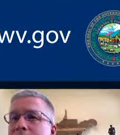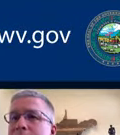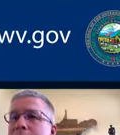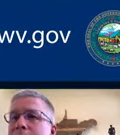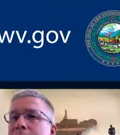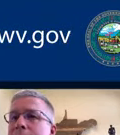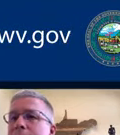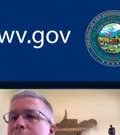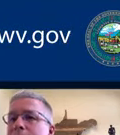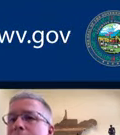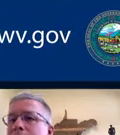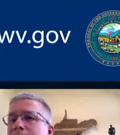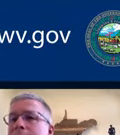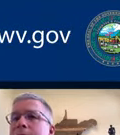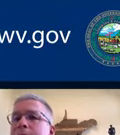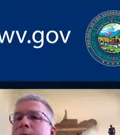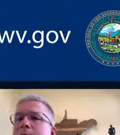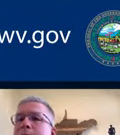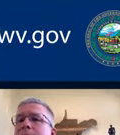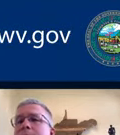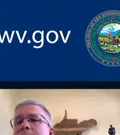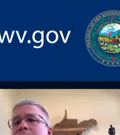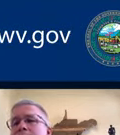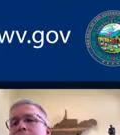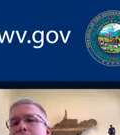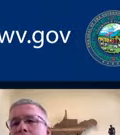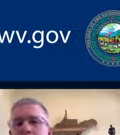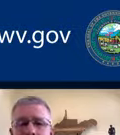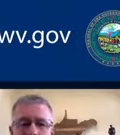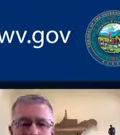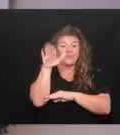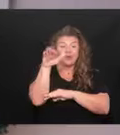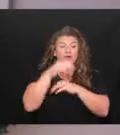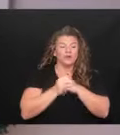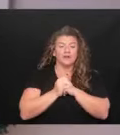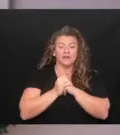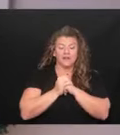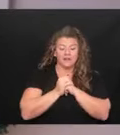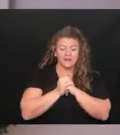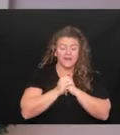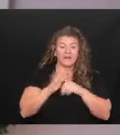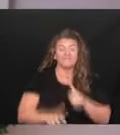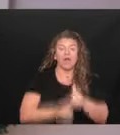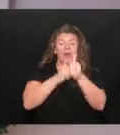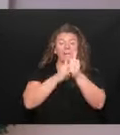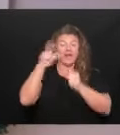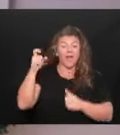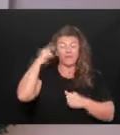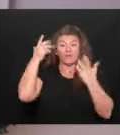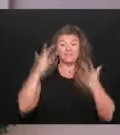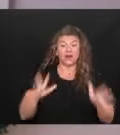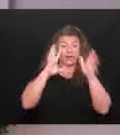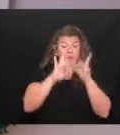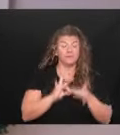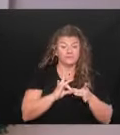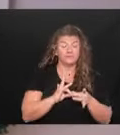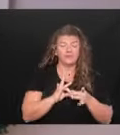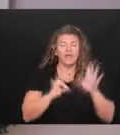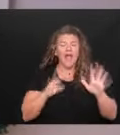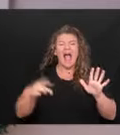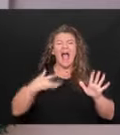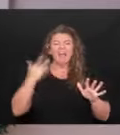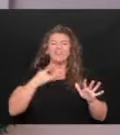our coronavirus czar. Good afternoon. In following up what the governor has said, I think